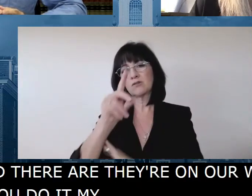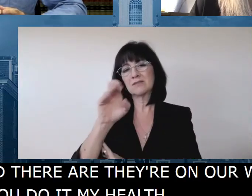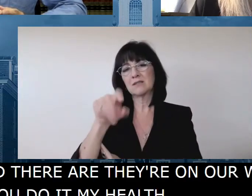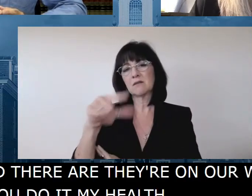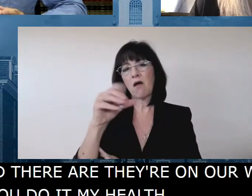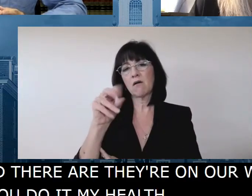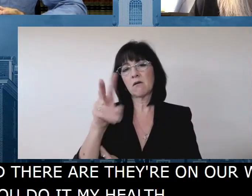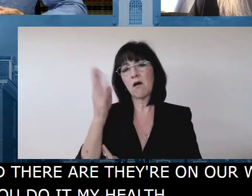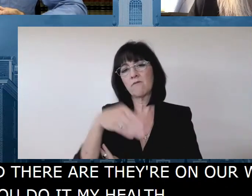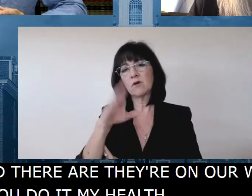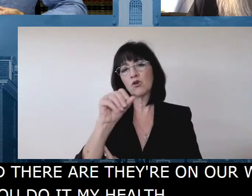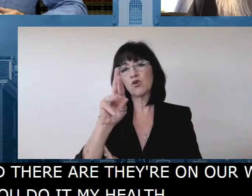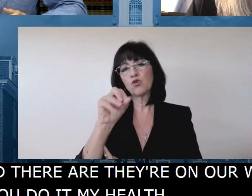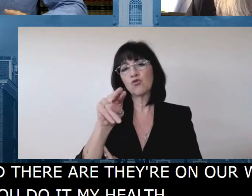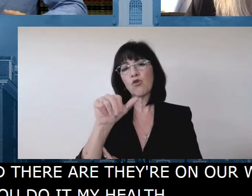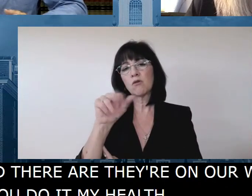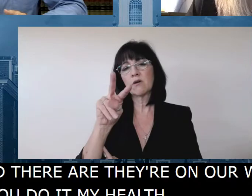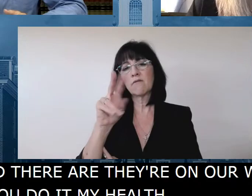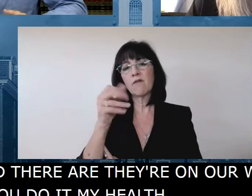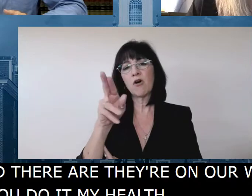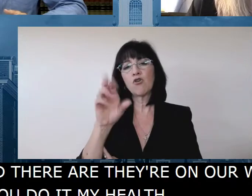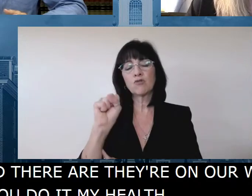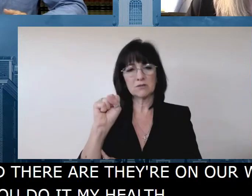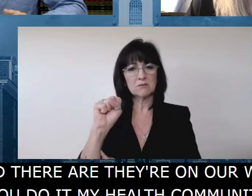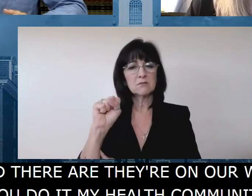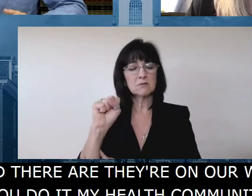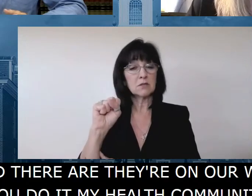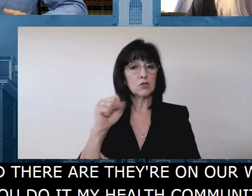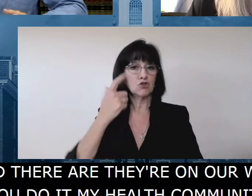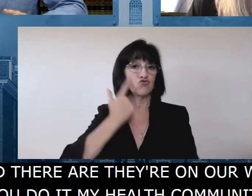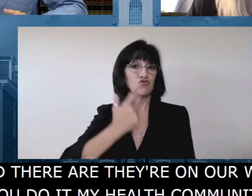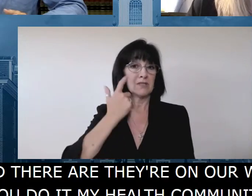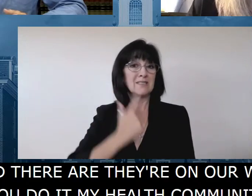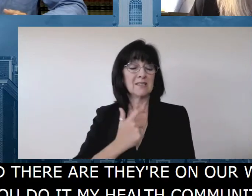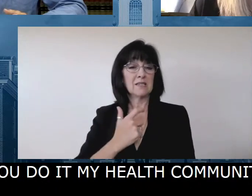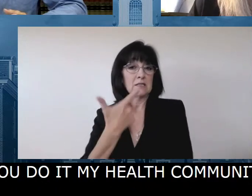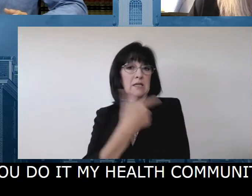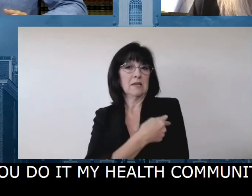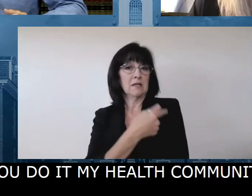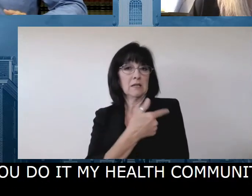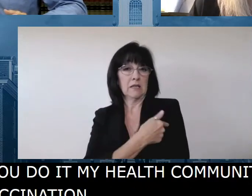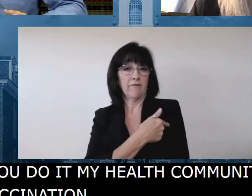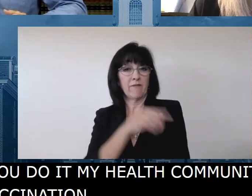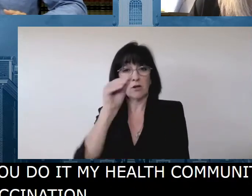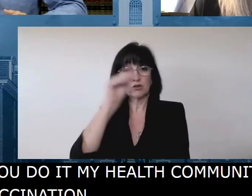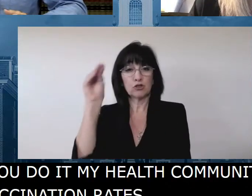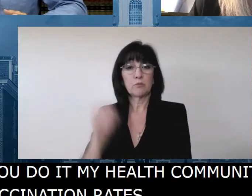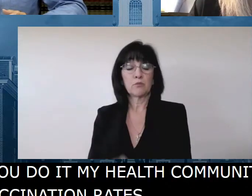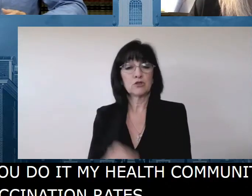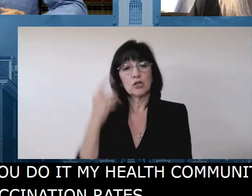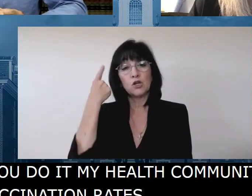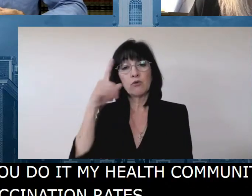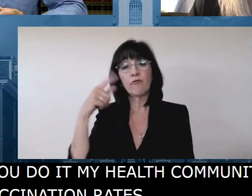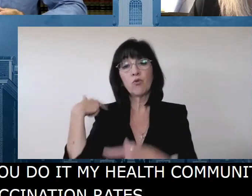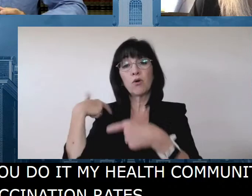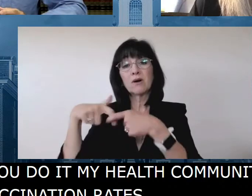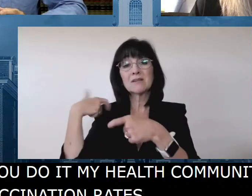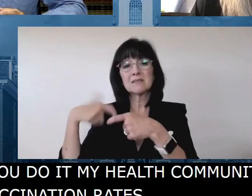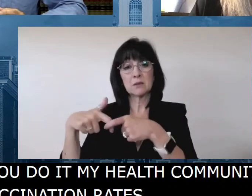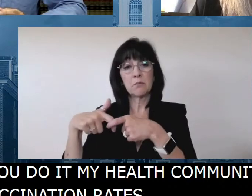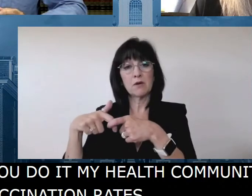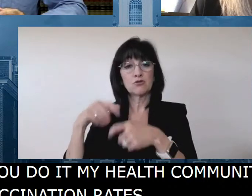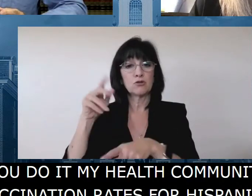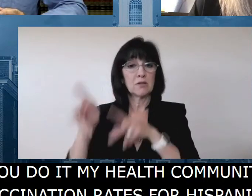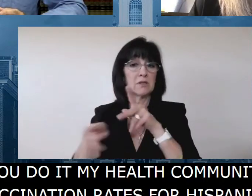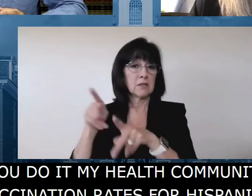de.gov/coronavirus. That just recently the vaccination rates for Hispanics has increased over the vaccination for